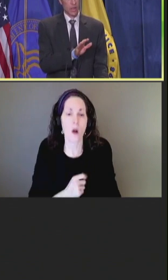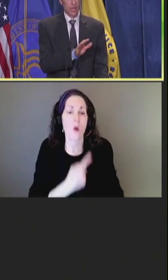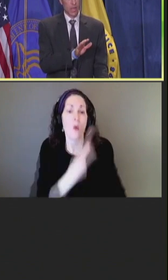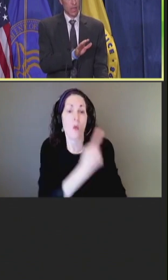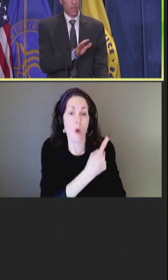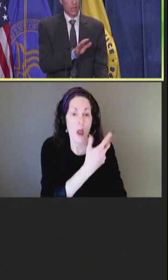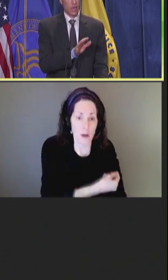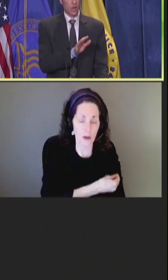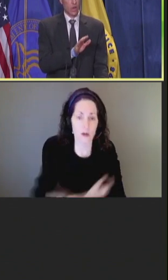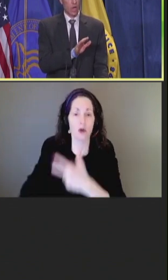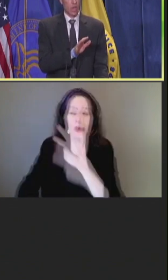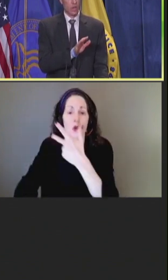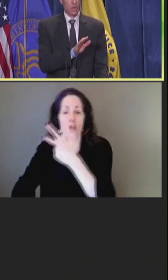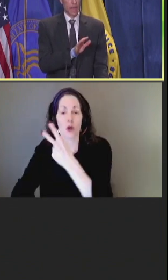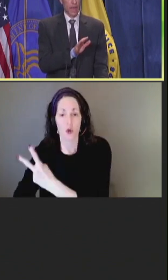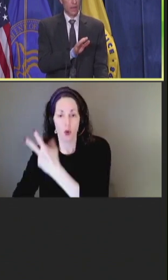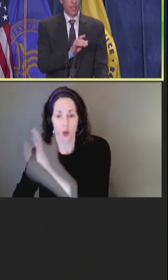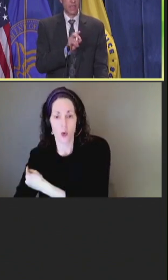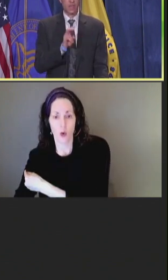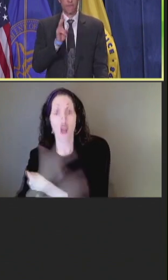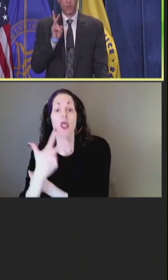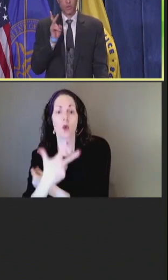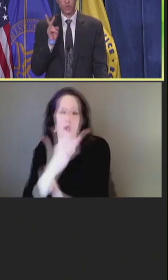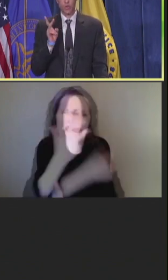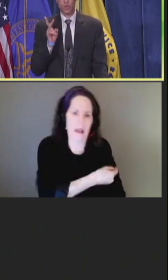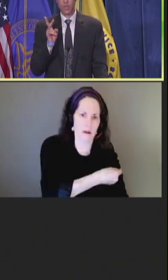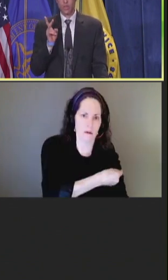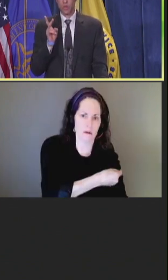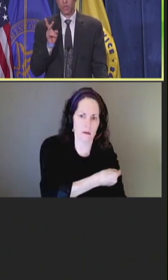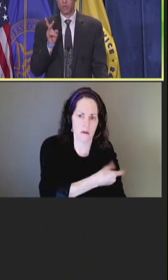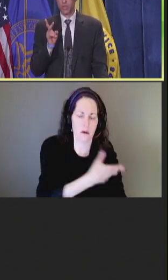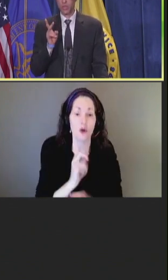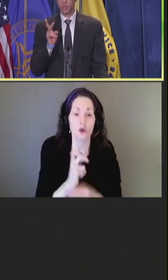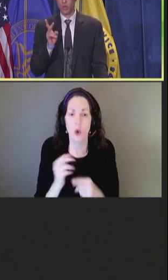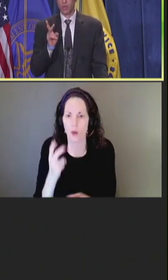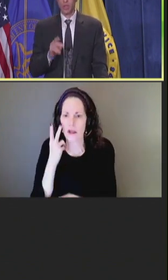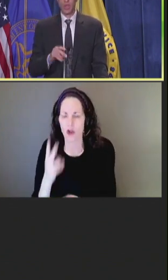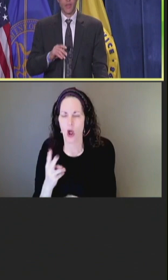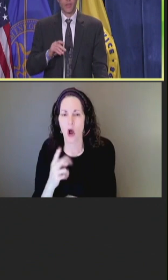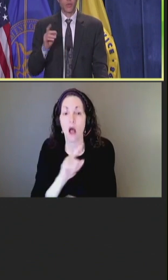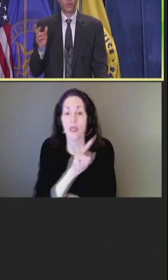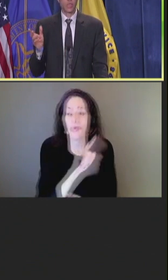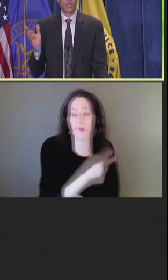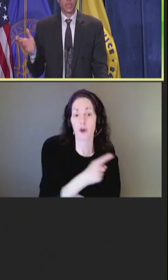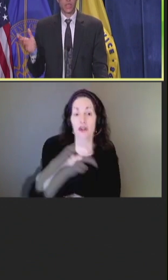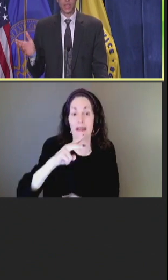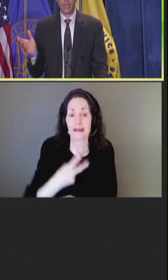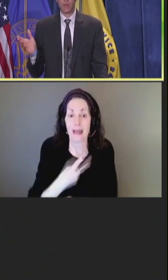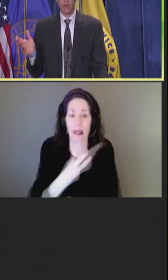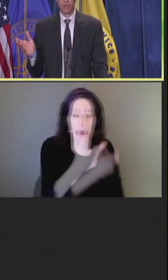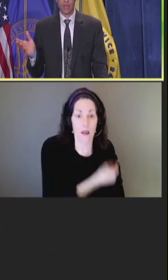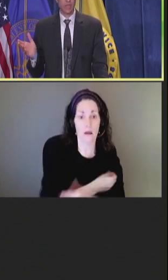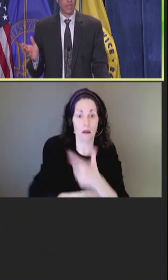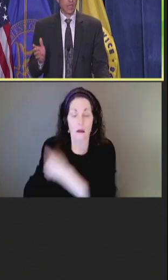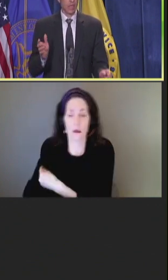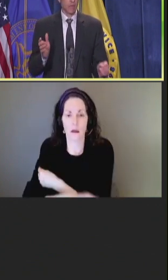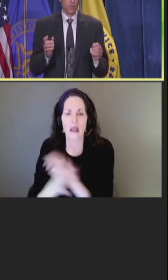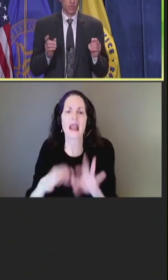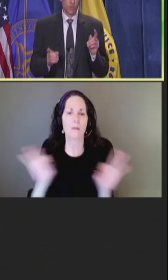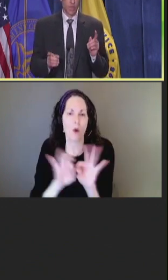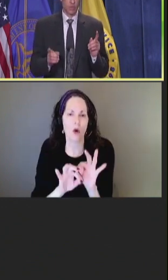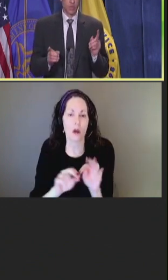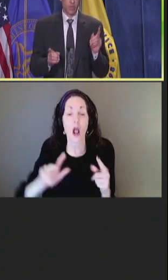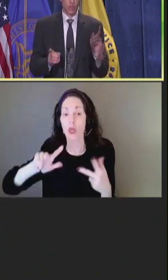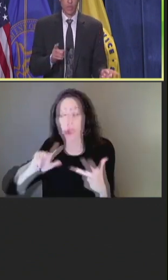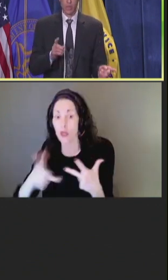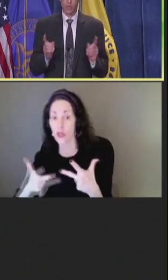these data are that it is the first 2 doses where the switch is important. The 3rd dose is essentially irrelevant. If you